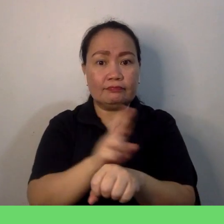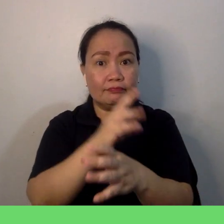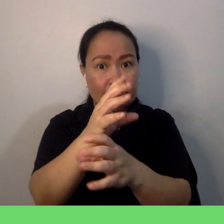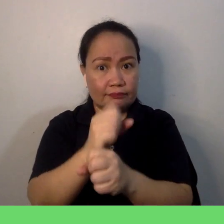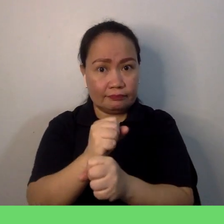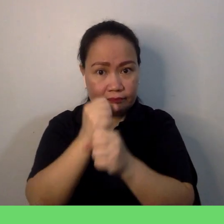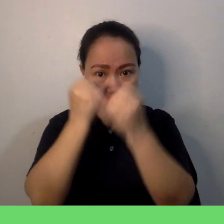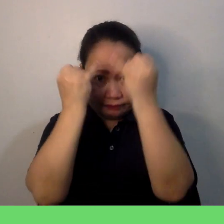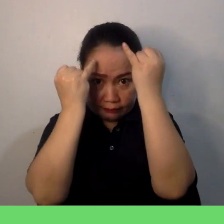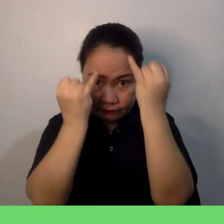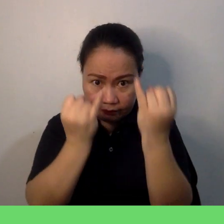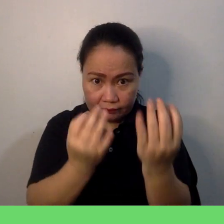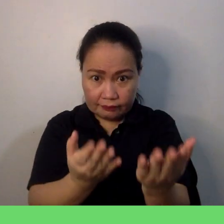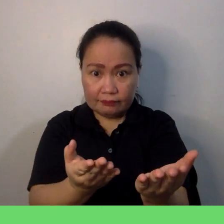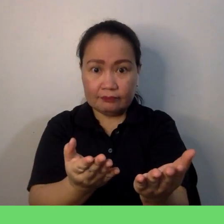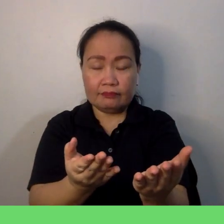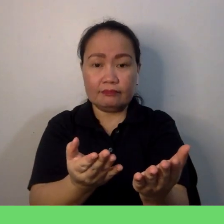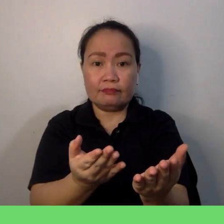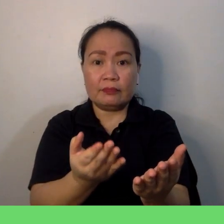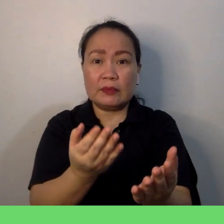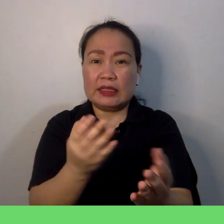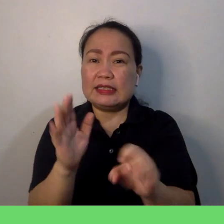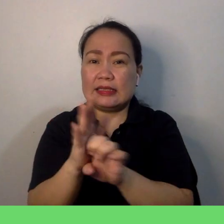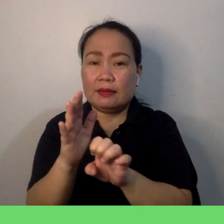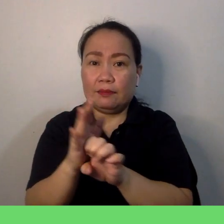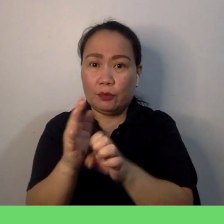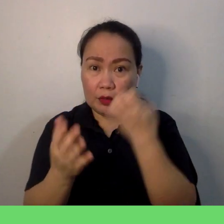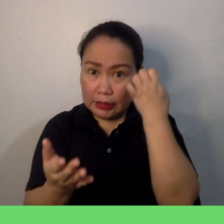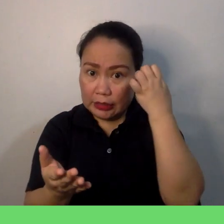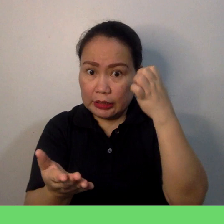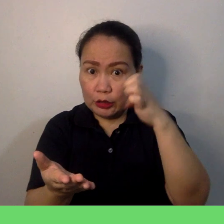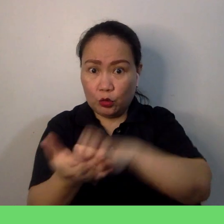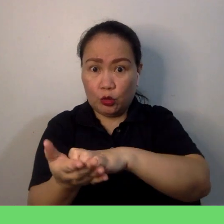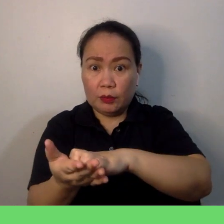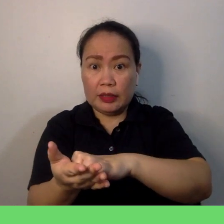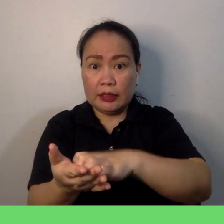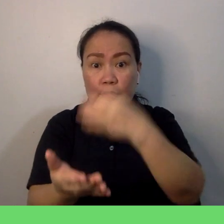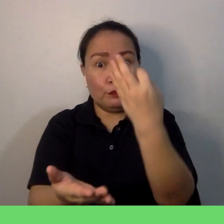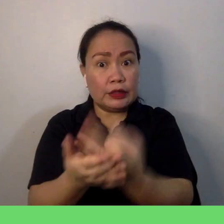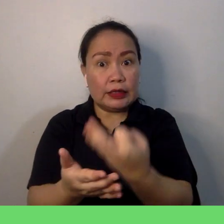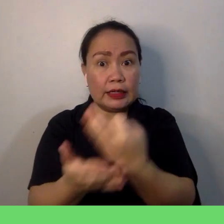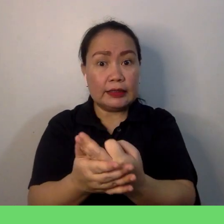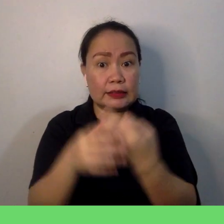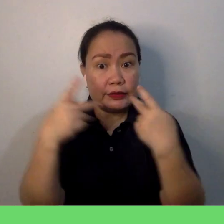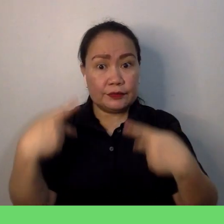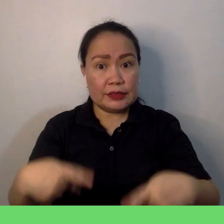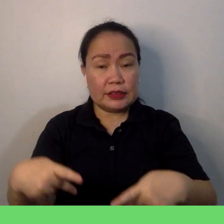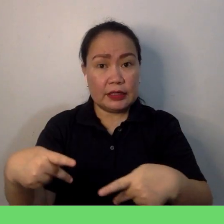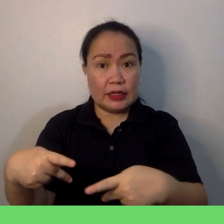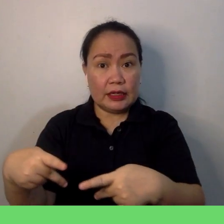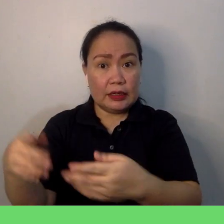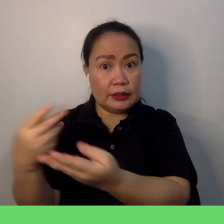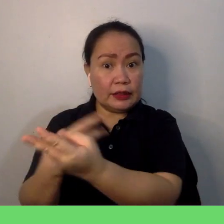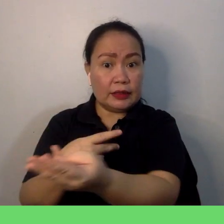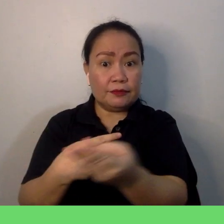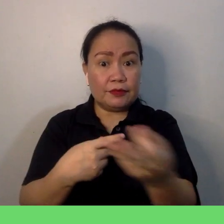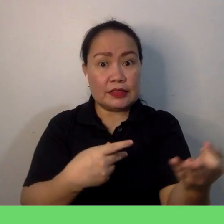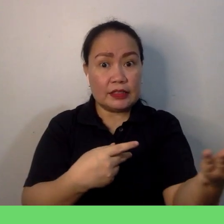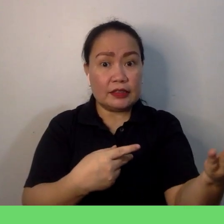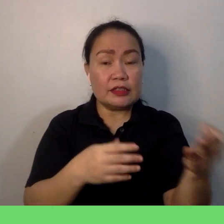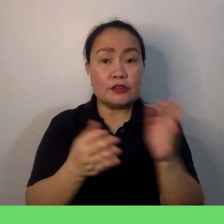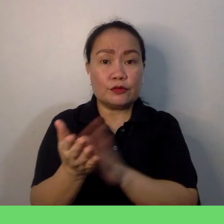yung enrollment na kinukuha yearly, yung finance, physical facilities, o yung ng school,